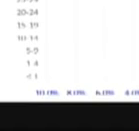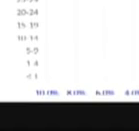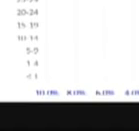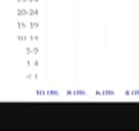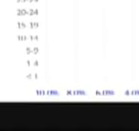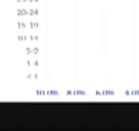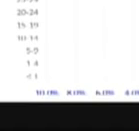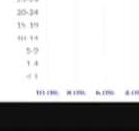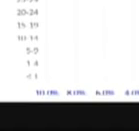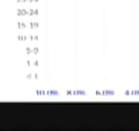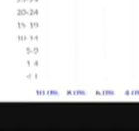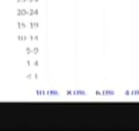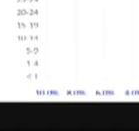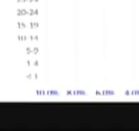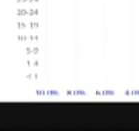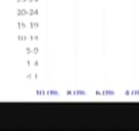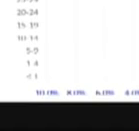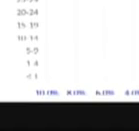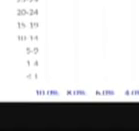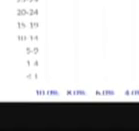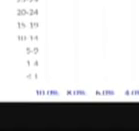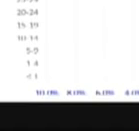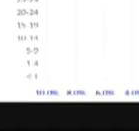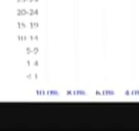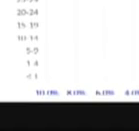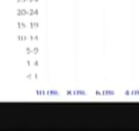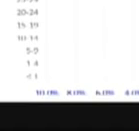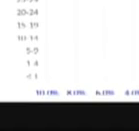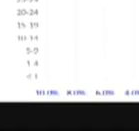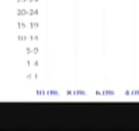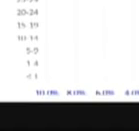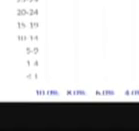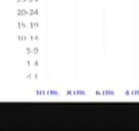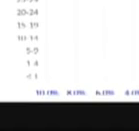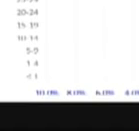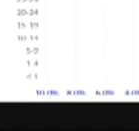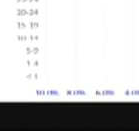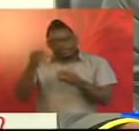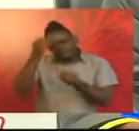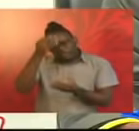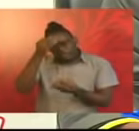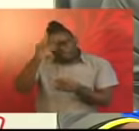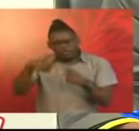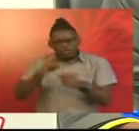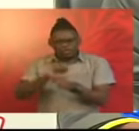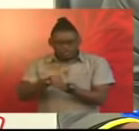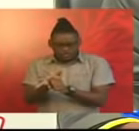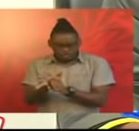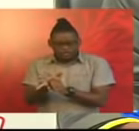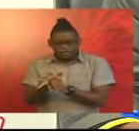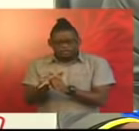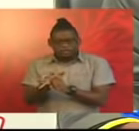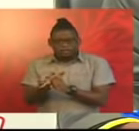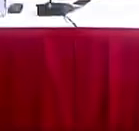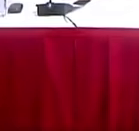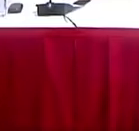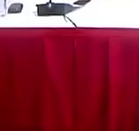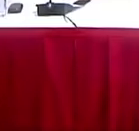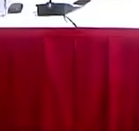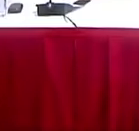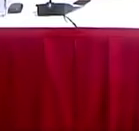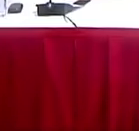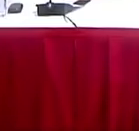tie up the relatively brief epidemiologic and clinical update and turn you back over to Mr. Alexander. Thank you very much, Dr.